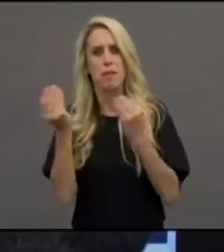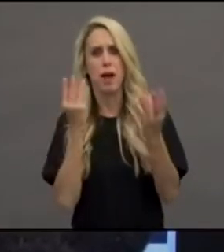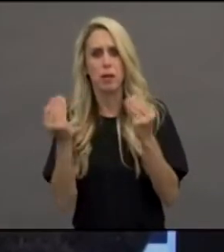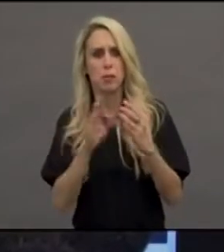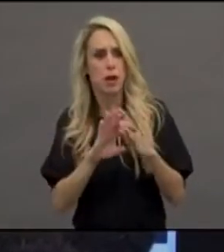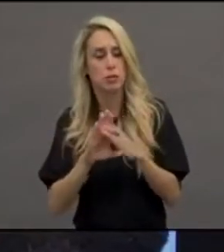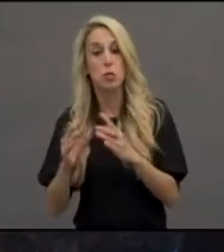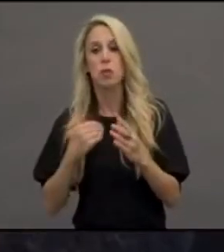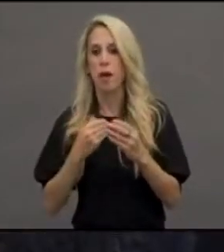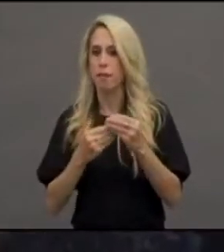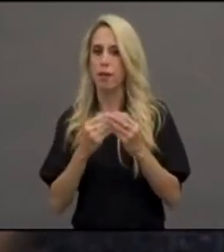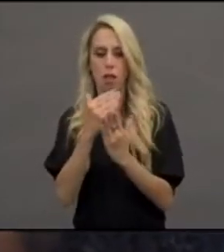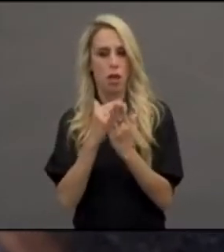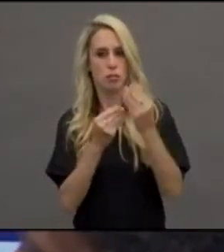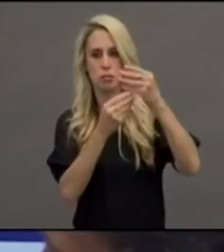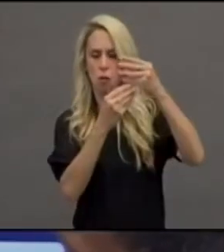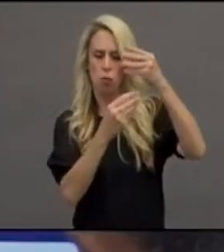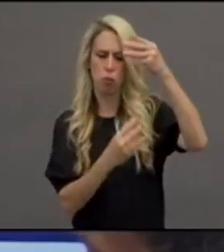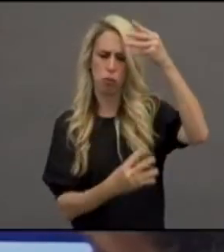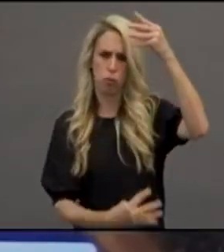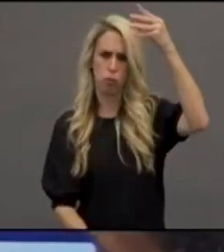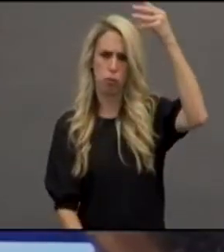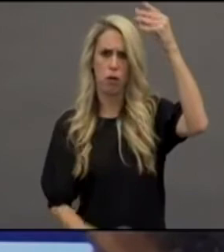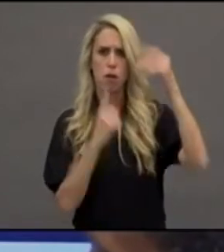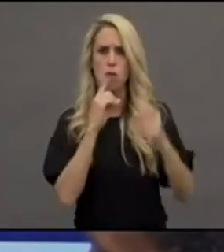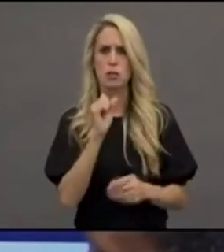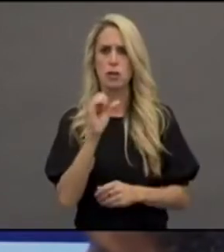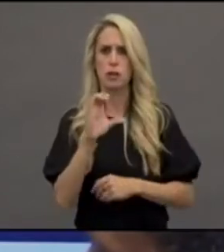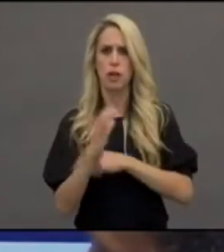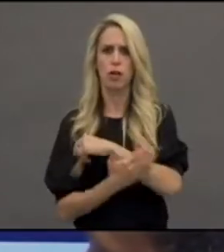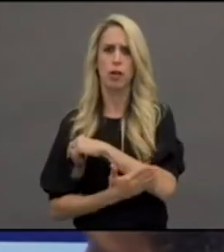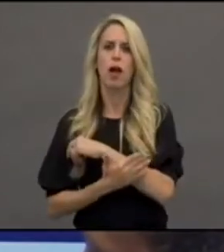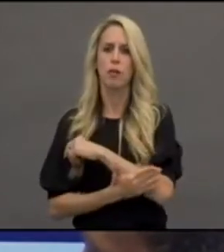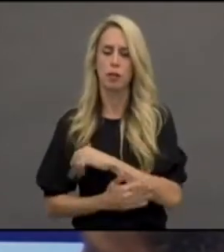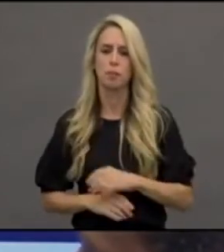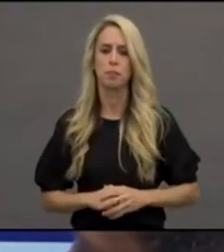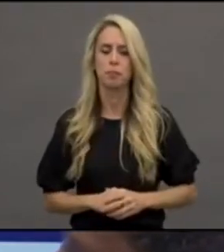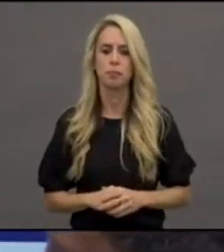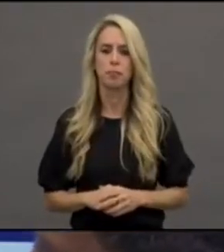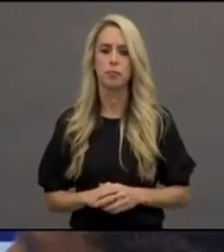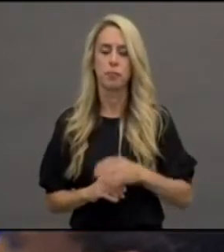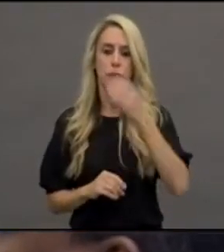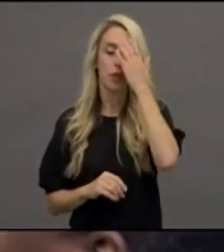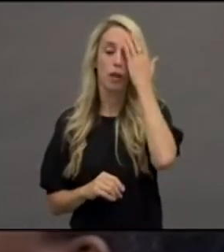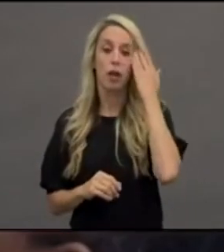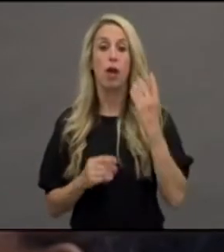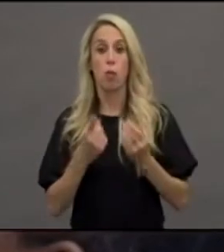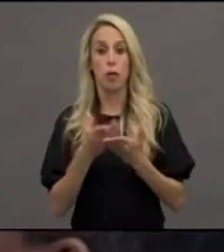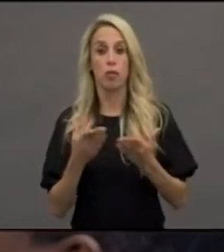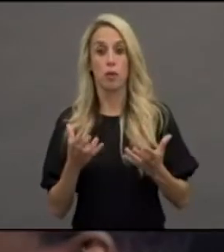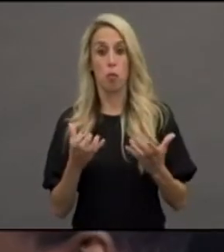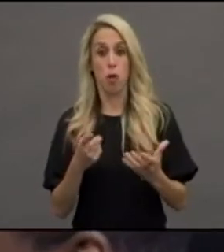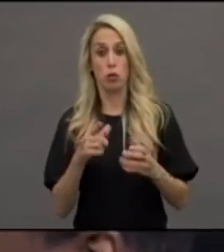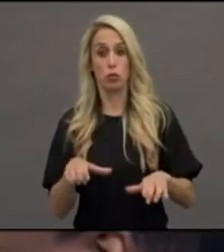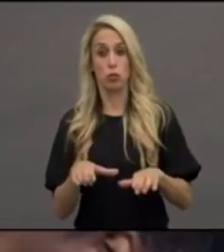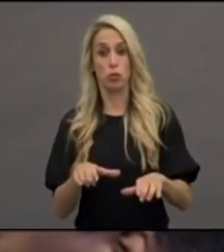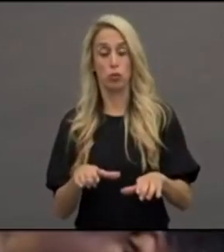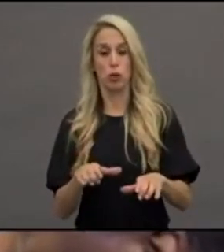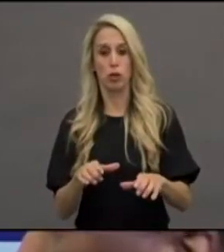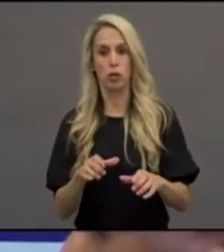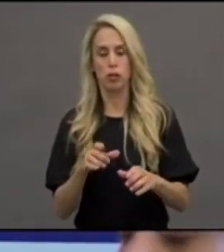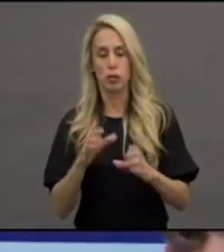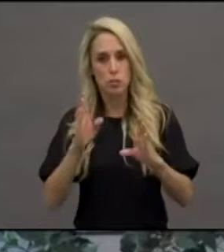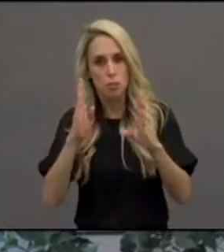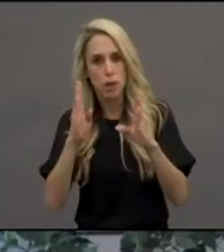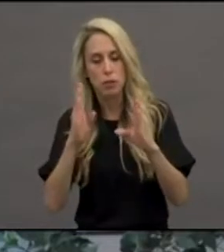we have a list here, a very long list for Santa Clara County. Now, one thing we want you to do is really